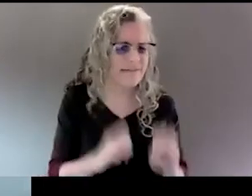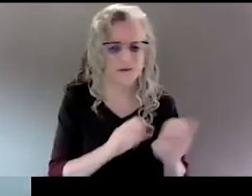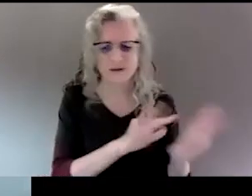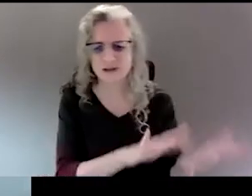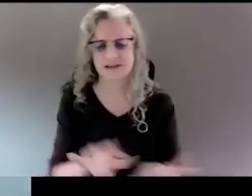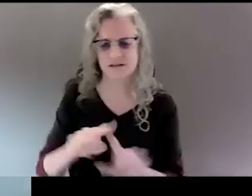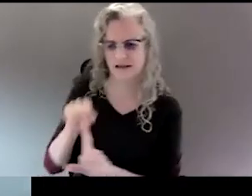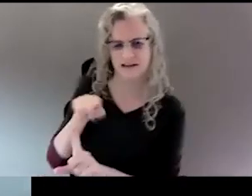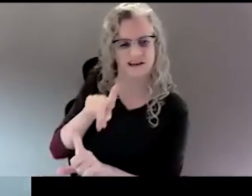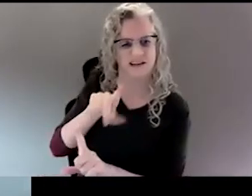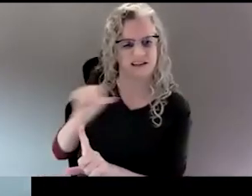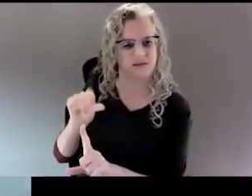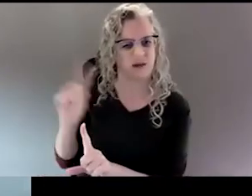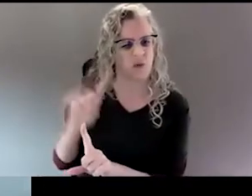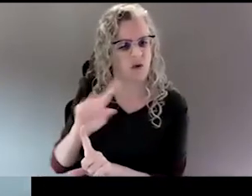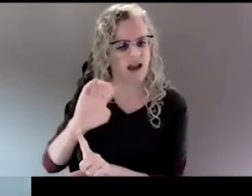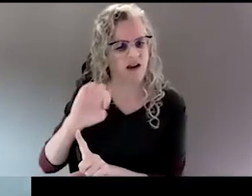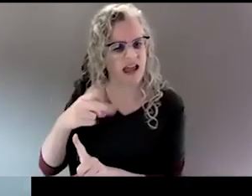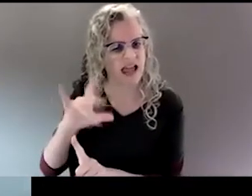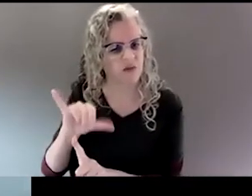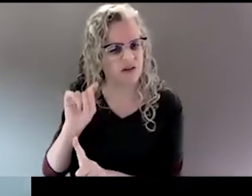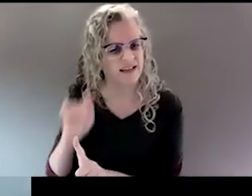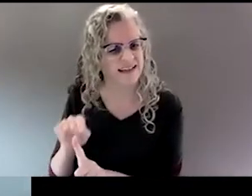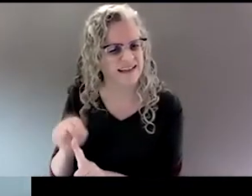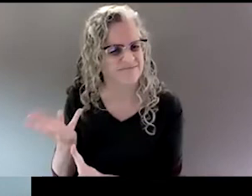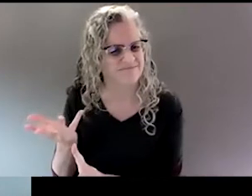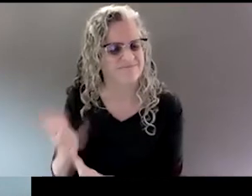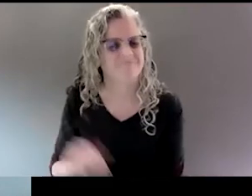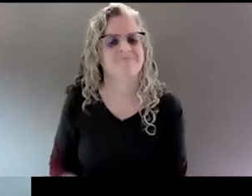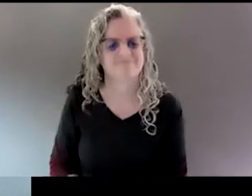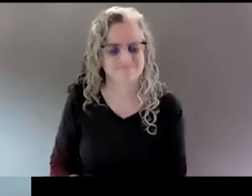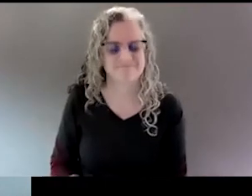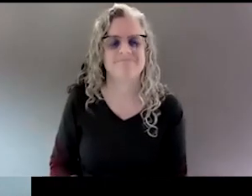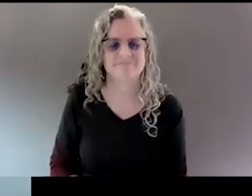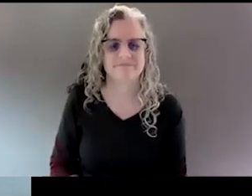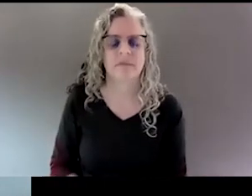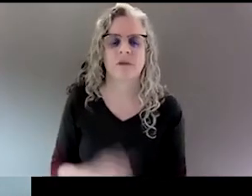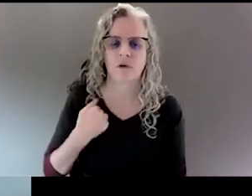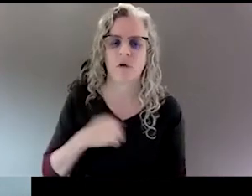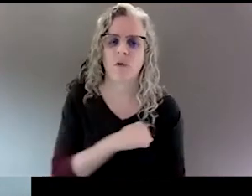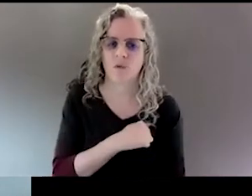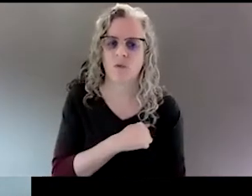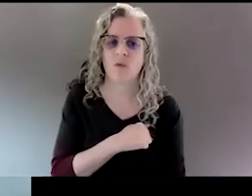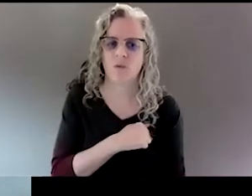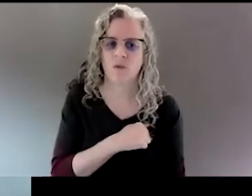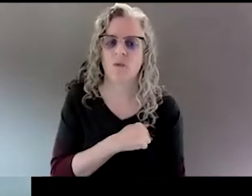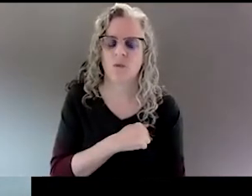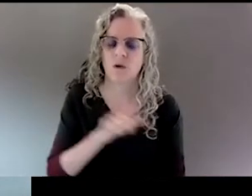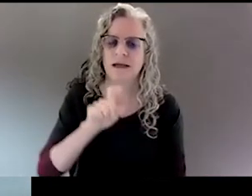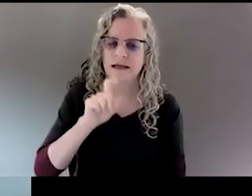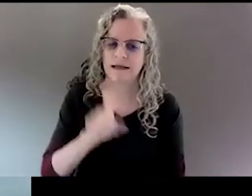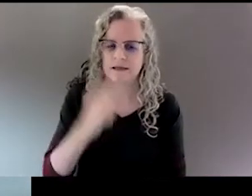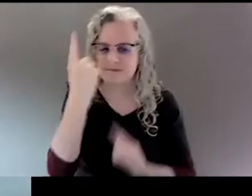about that, we need to look at coming up and crafting some way in which we